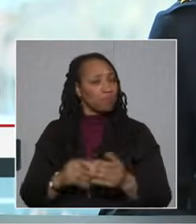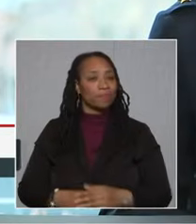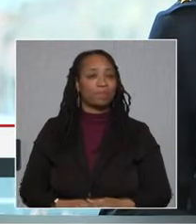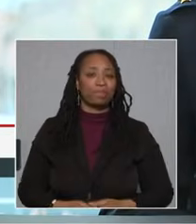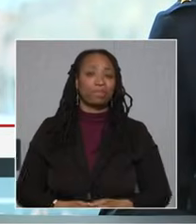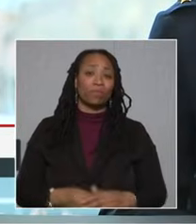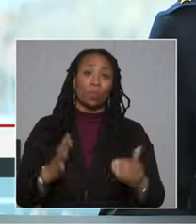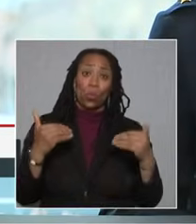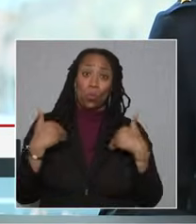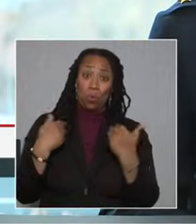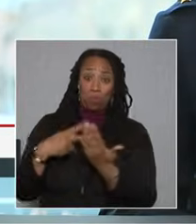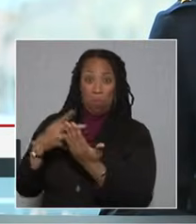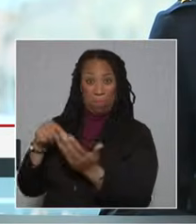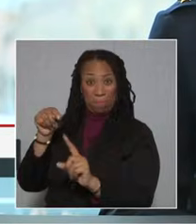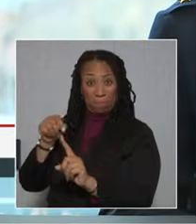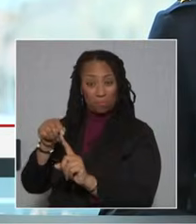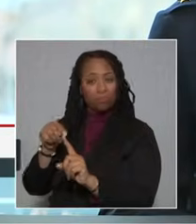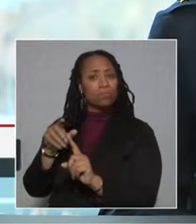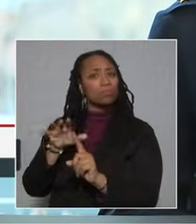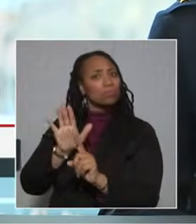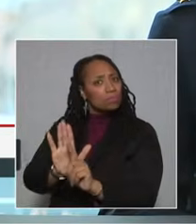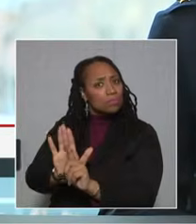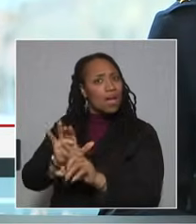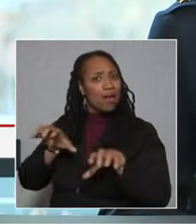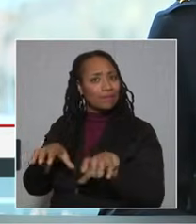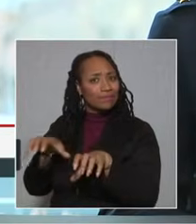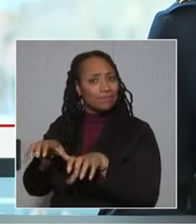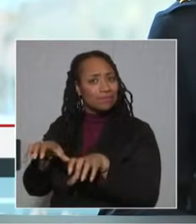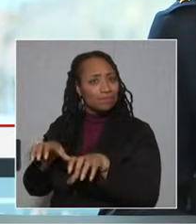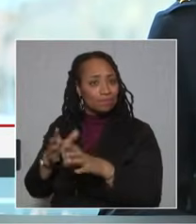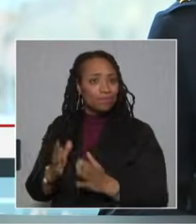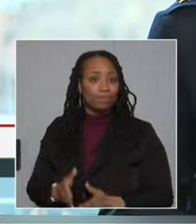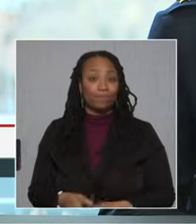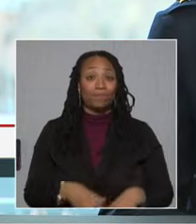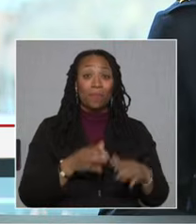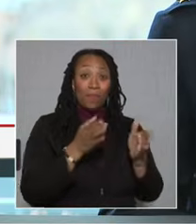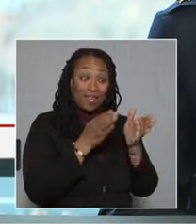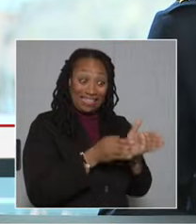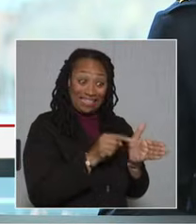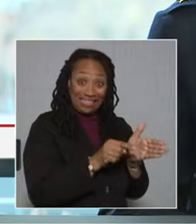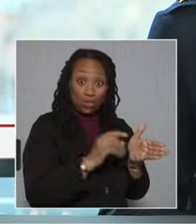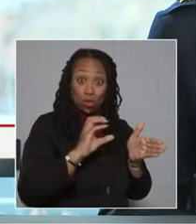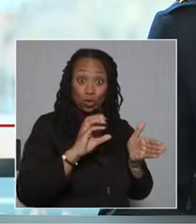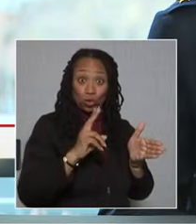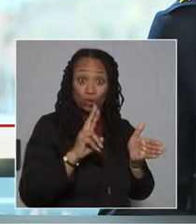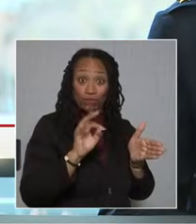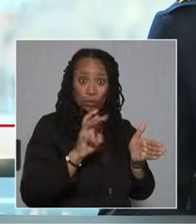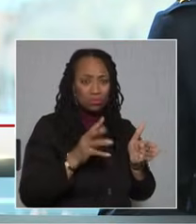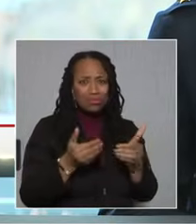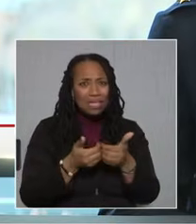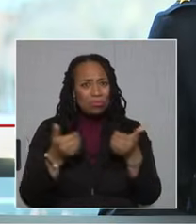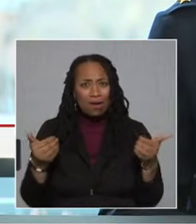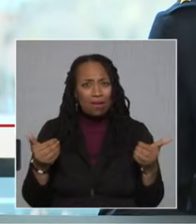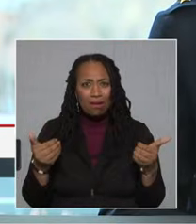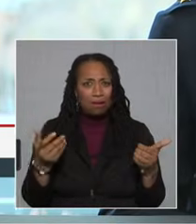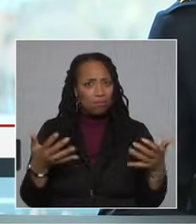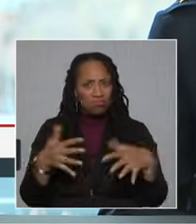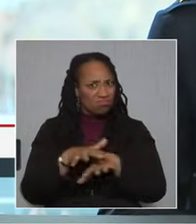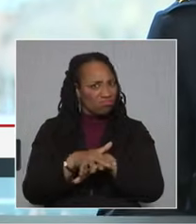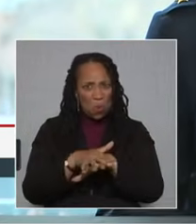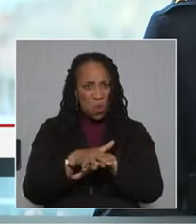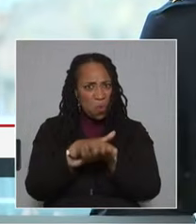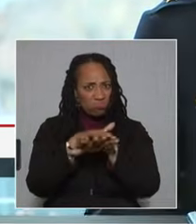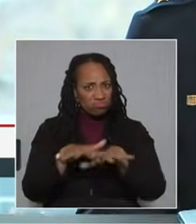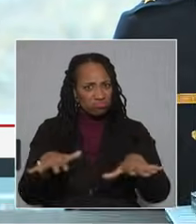And I would hope that the council wouldn't punt on what is working. I mean, what did they do? Did they pass it?